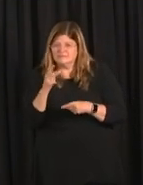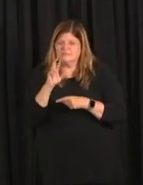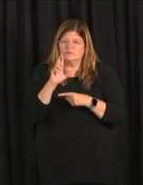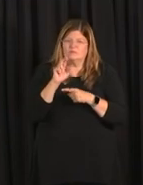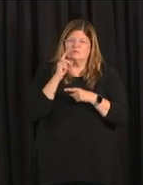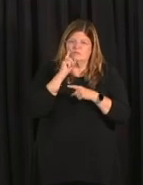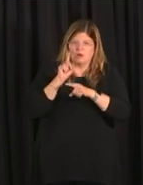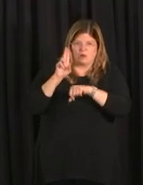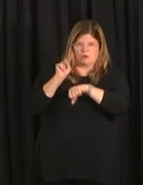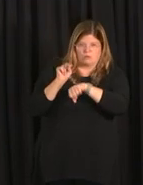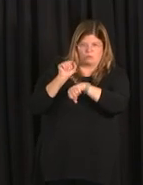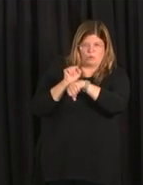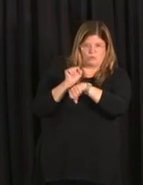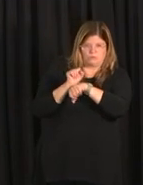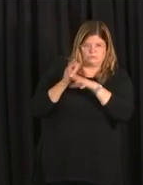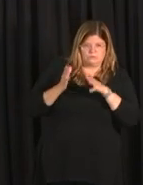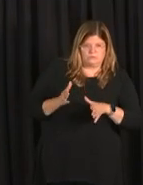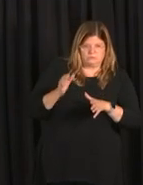insurance.